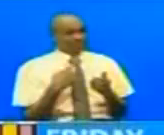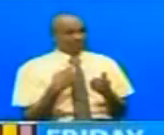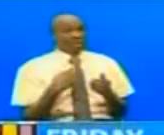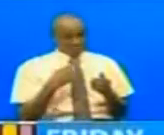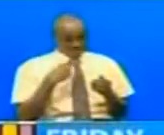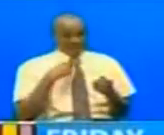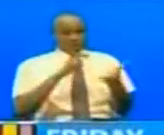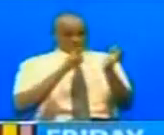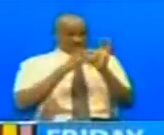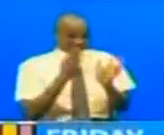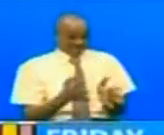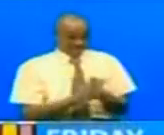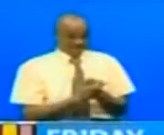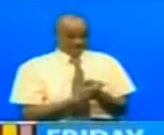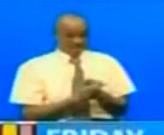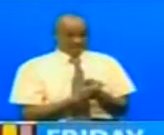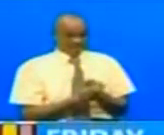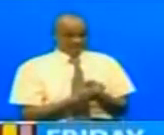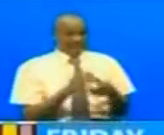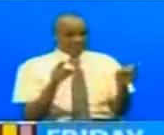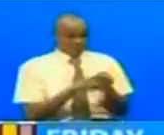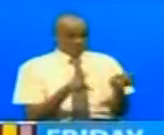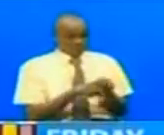I'm a contractor, and also